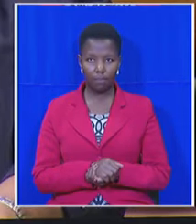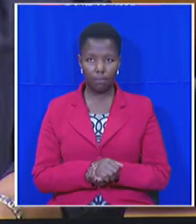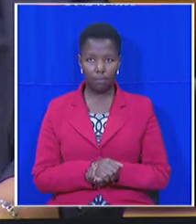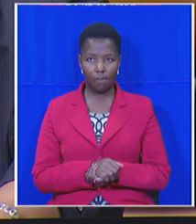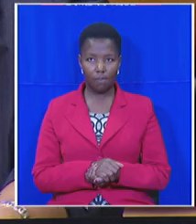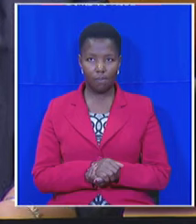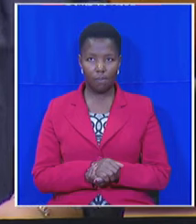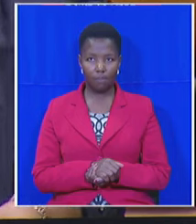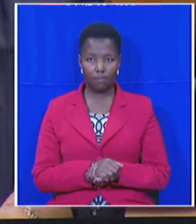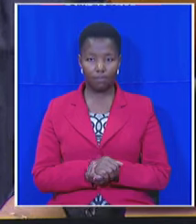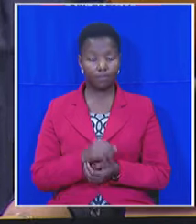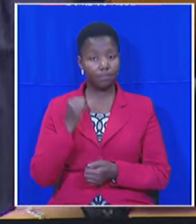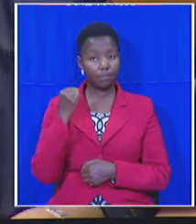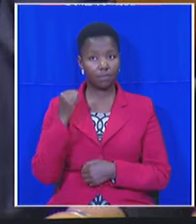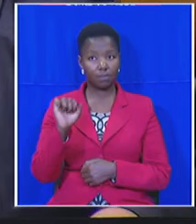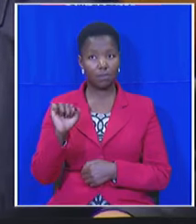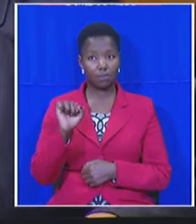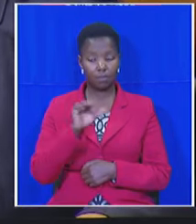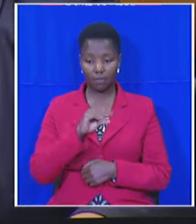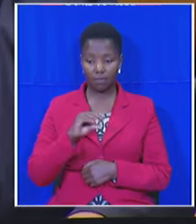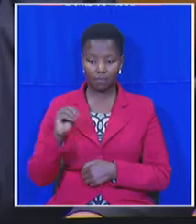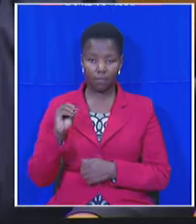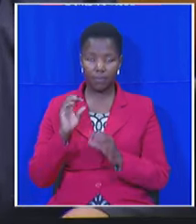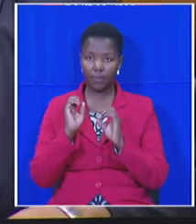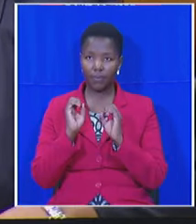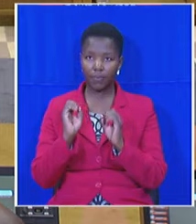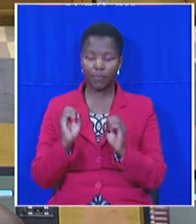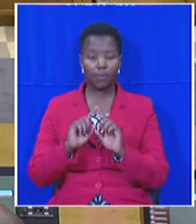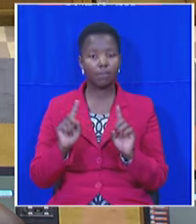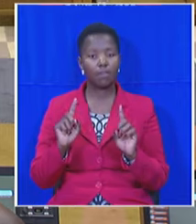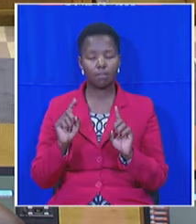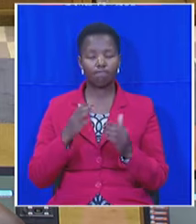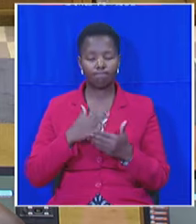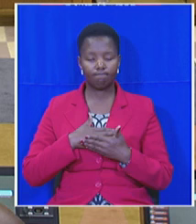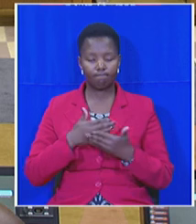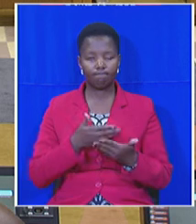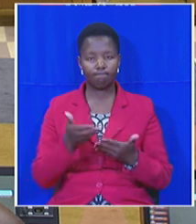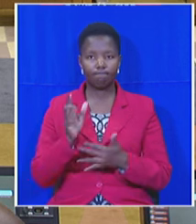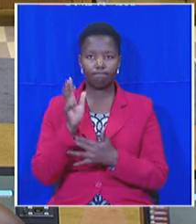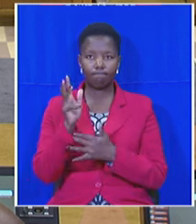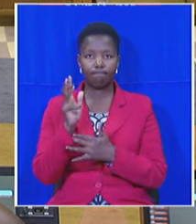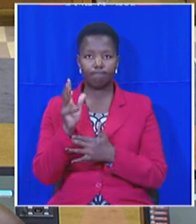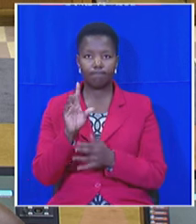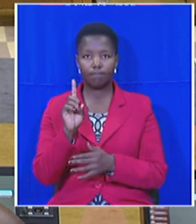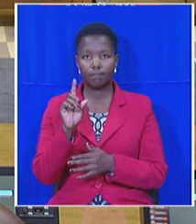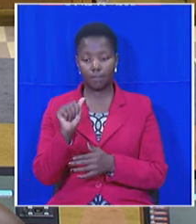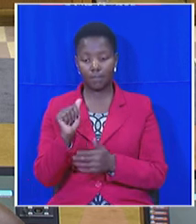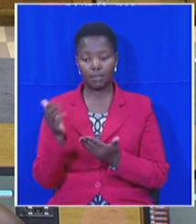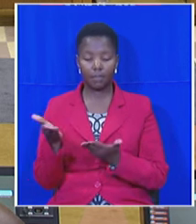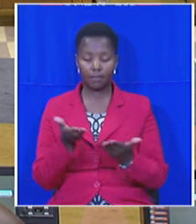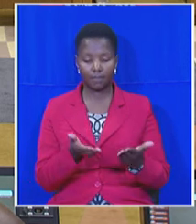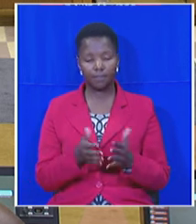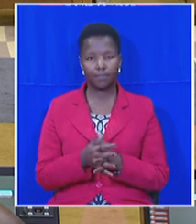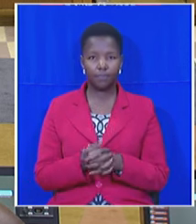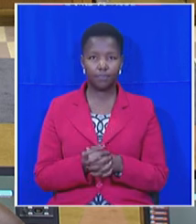Are there any objections? No. However, declarations have been called for. I'll now ask for the